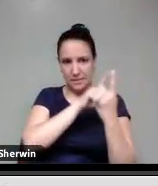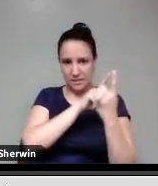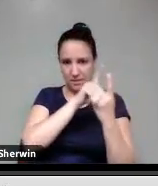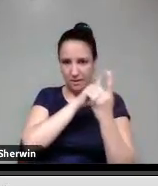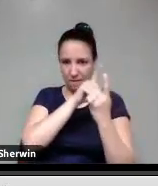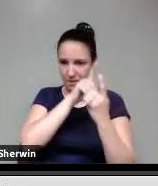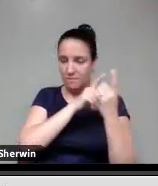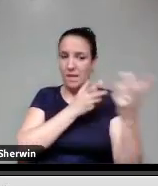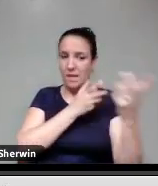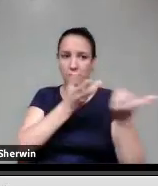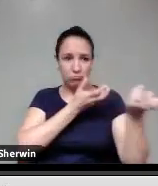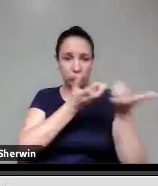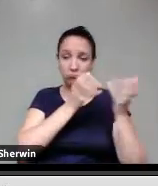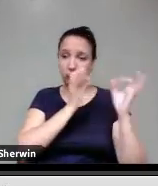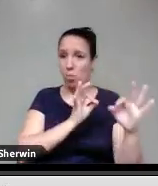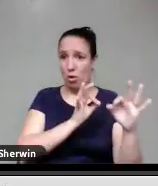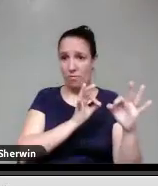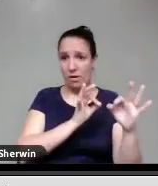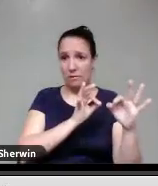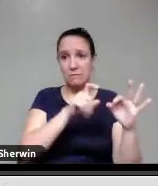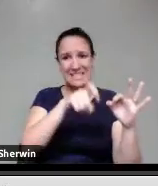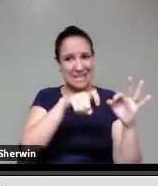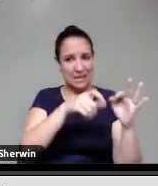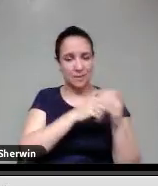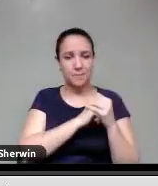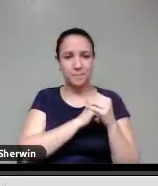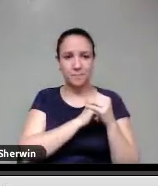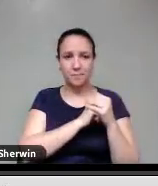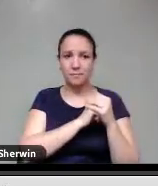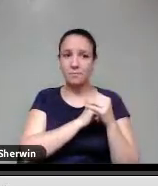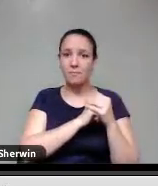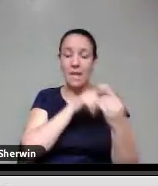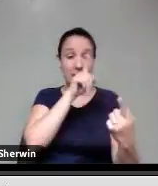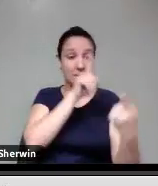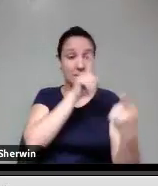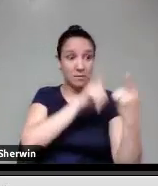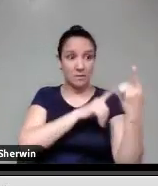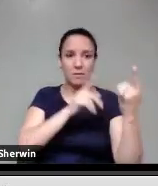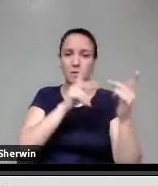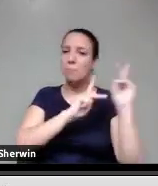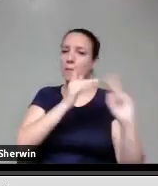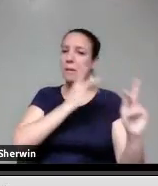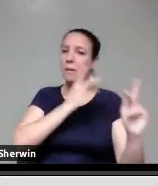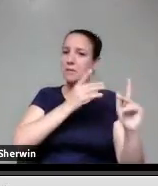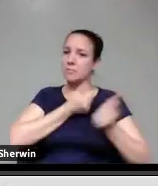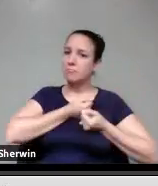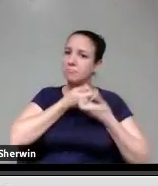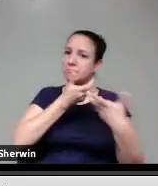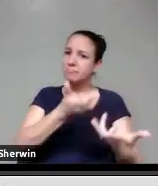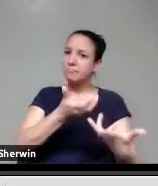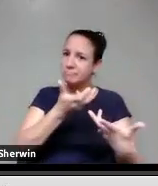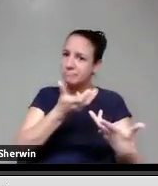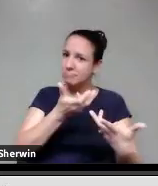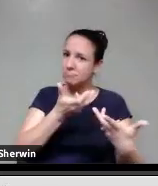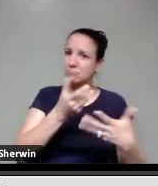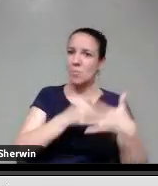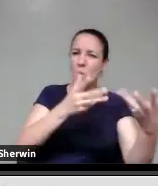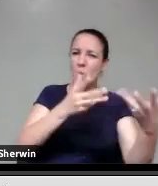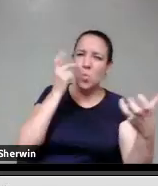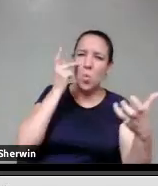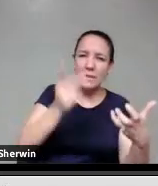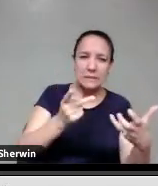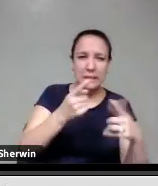and chilling, they can just say, you know, what parts of the library do you enjoy, and is there something we're not doing that you would like to see us do if we have